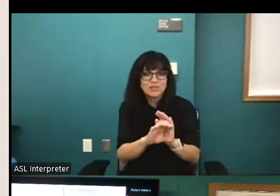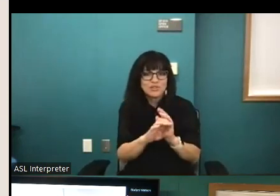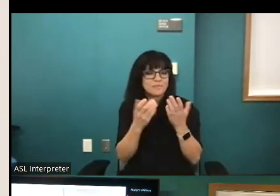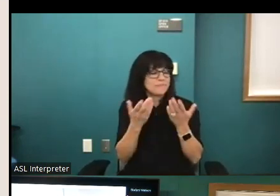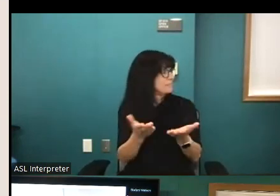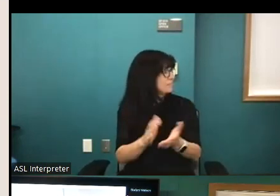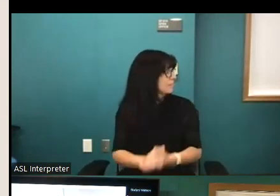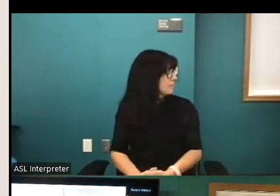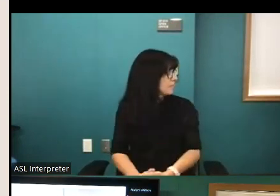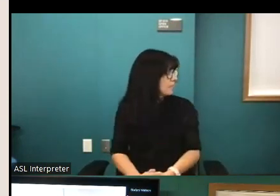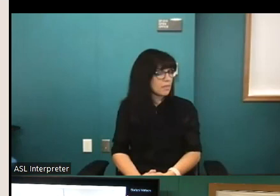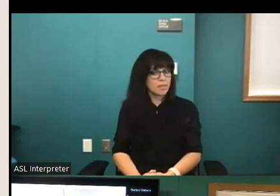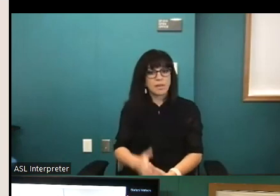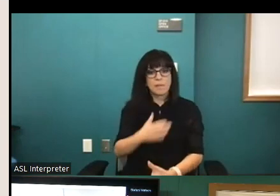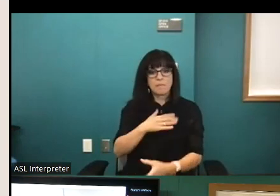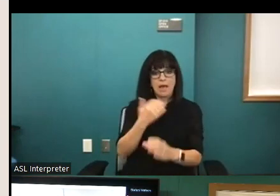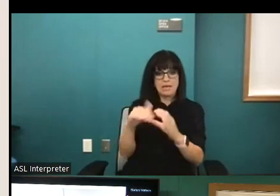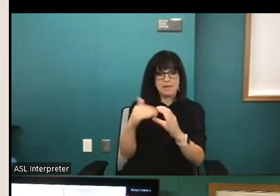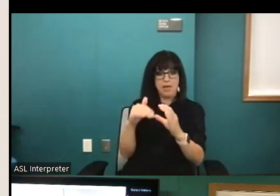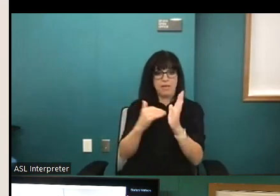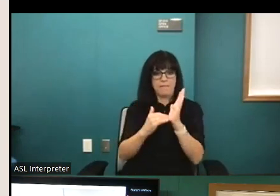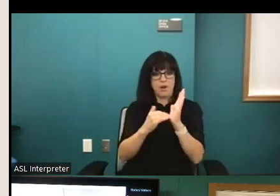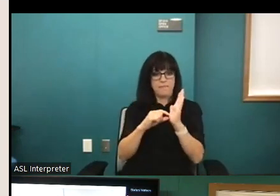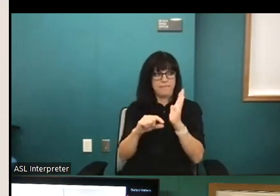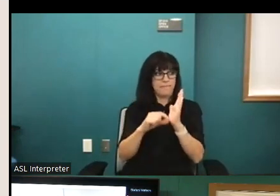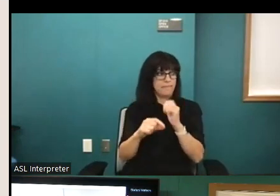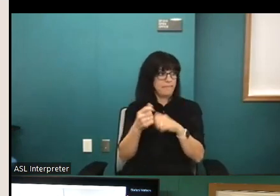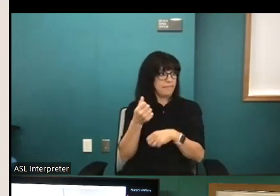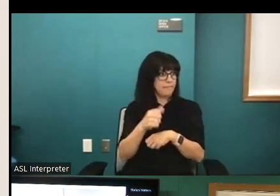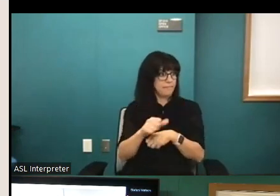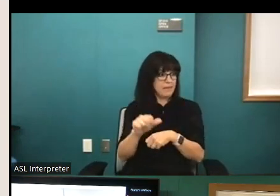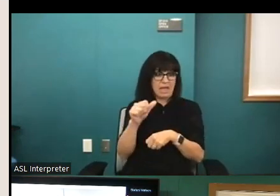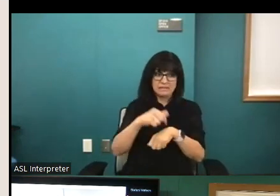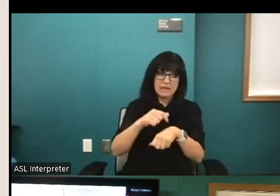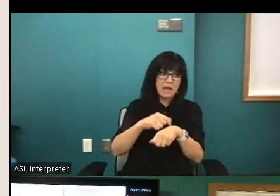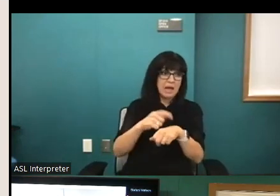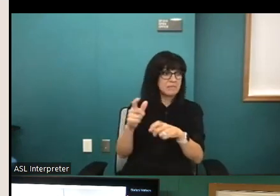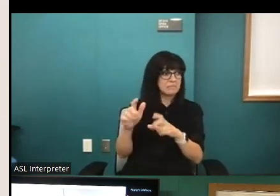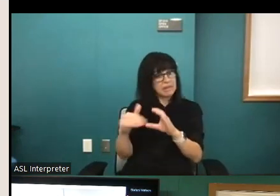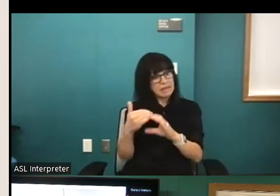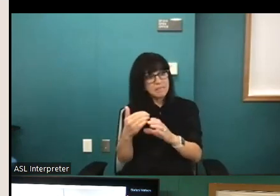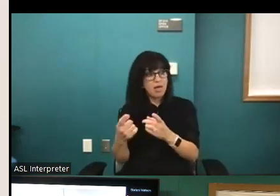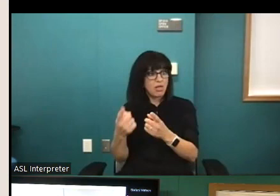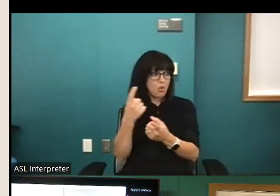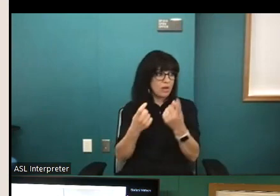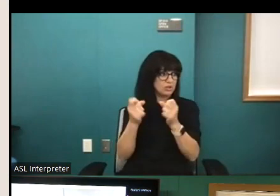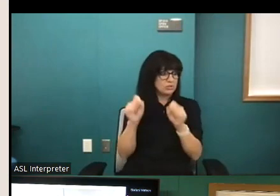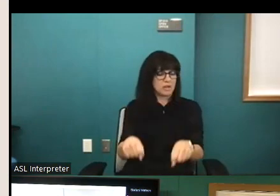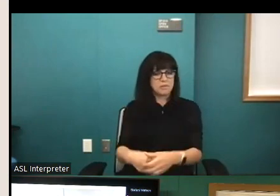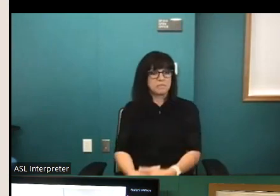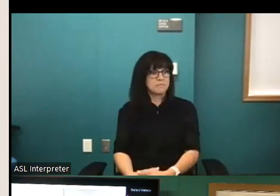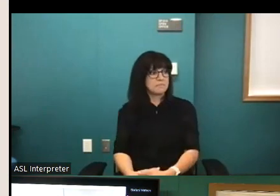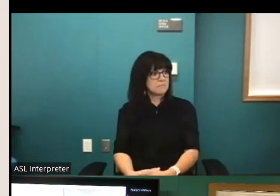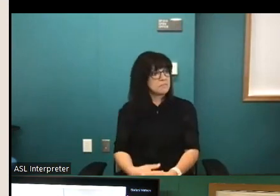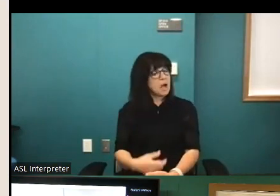So, okay, like I said, my email is right there. Anytime, even if it's not my patient or you just have to, whatever, email me. I'm pretty